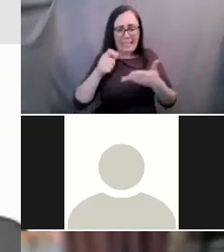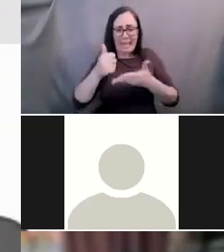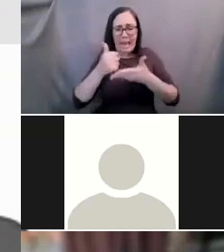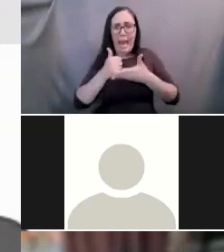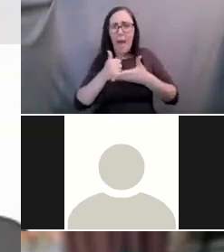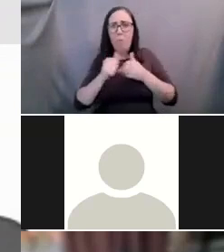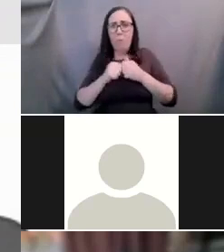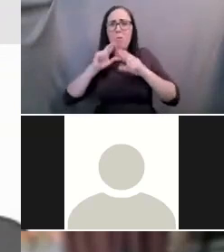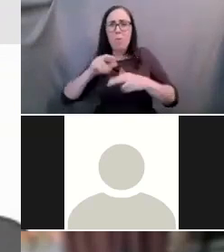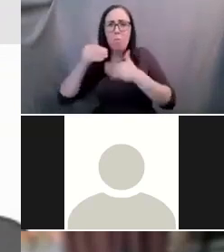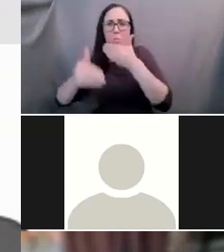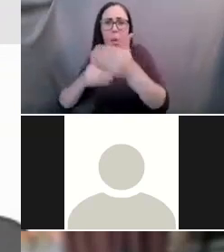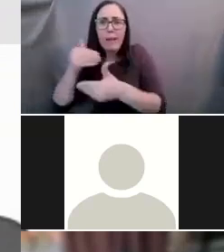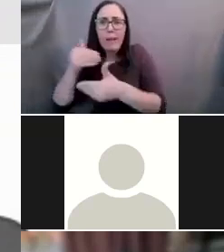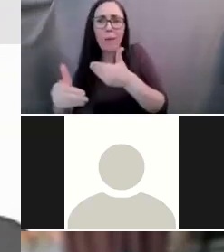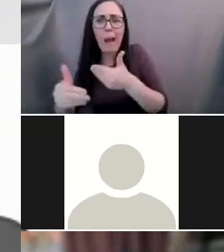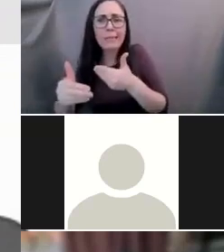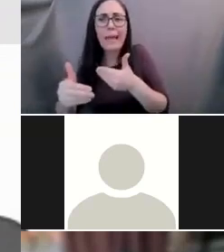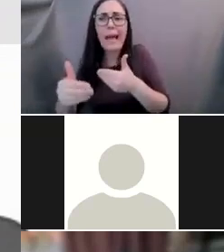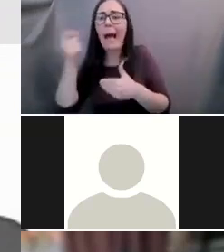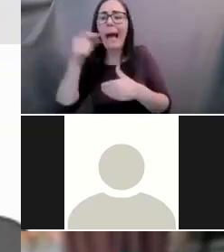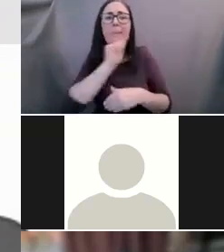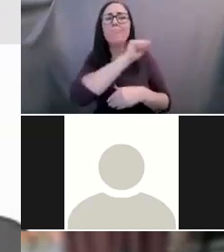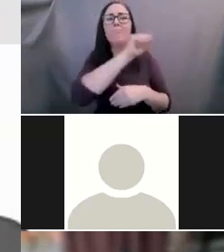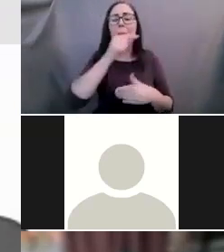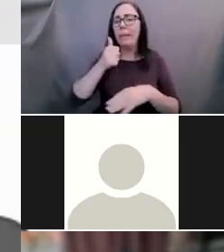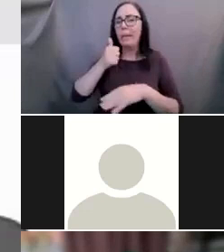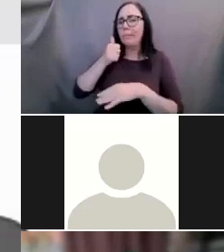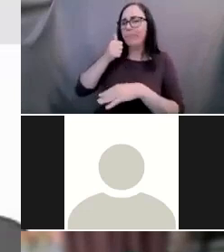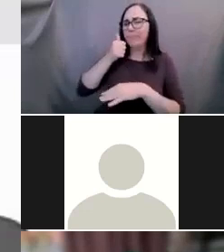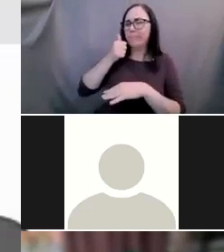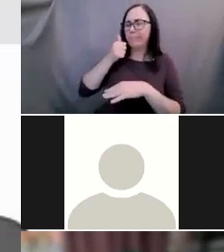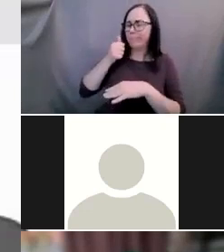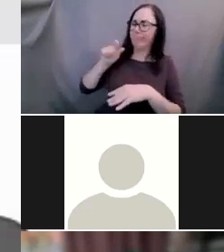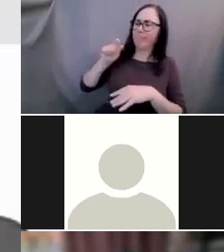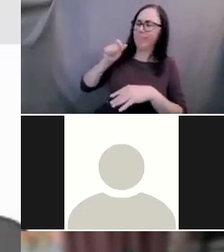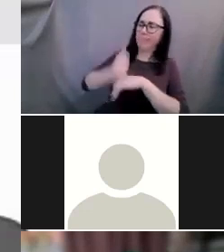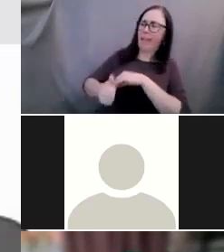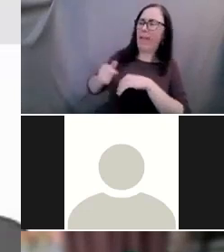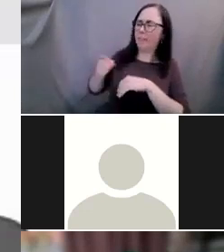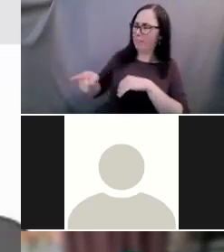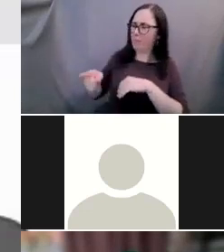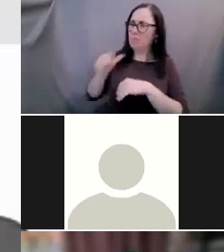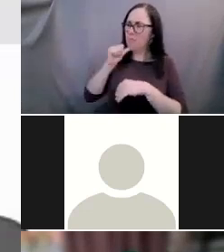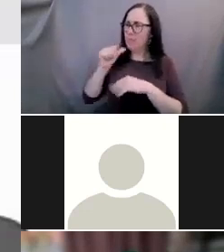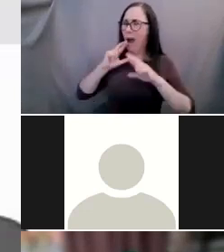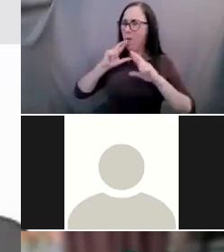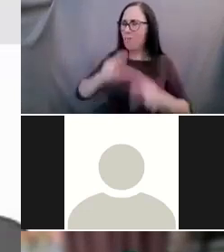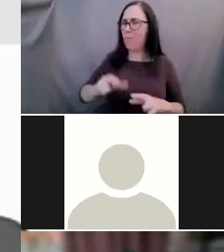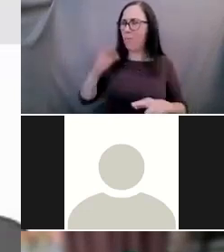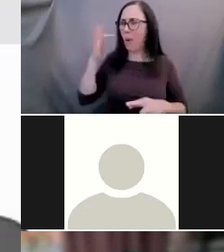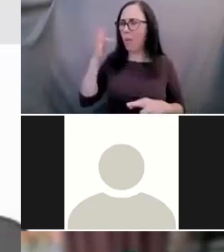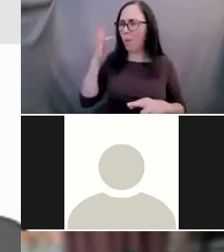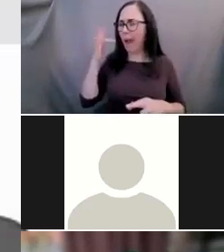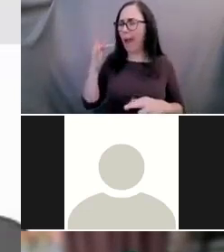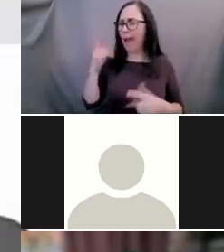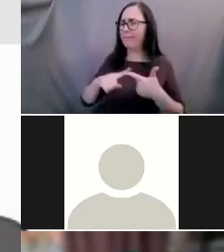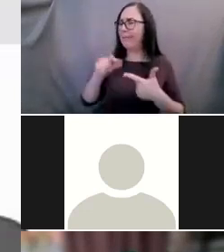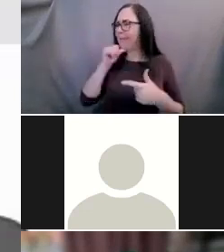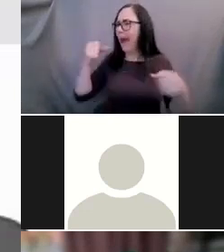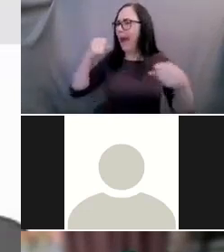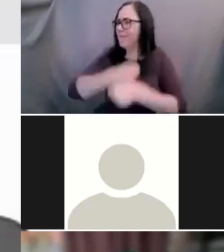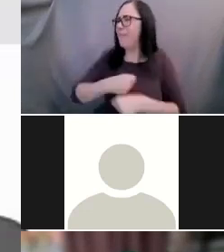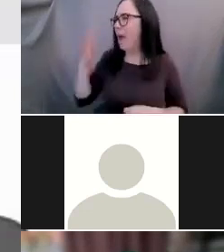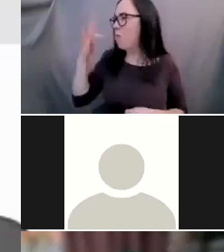that? And we want to make sure we avoid those victim blaming phrases because, as we just learned, the body